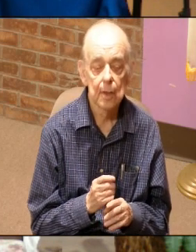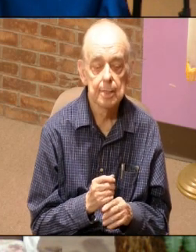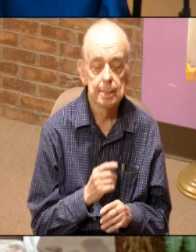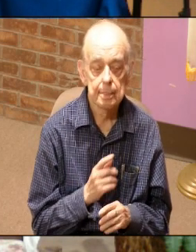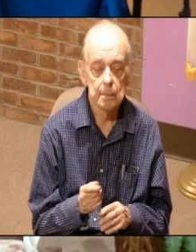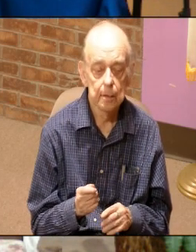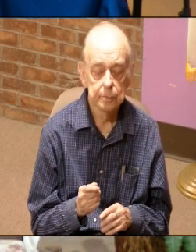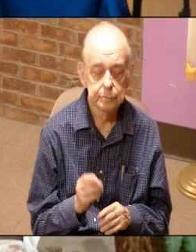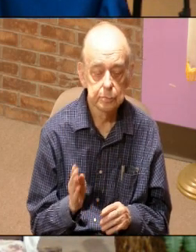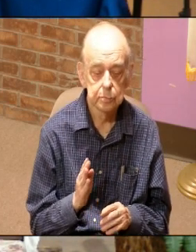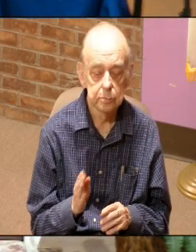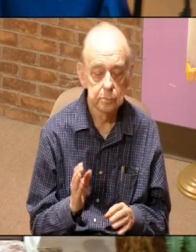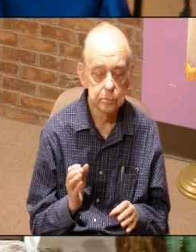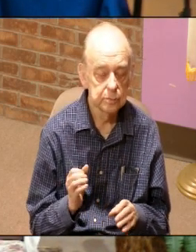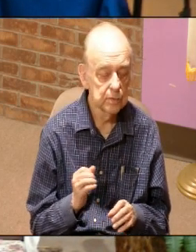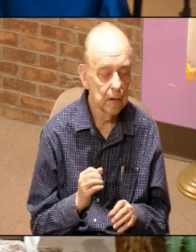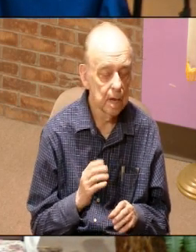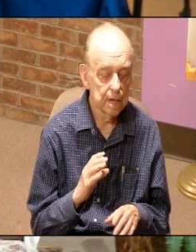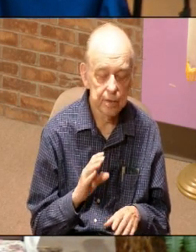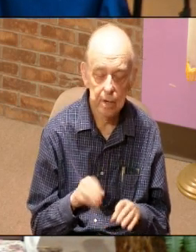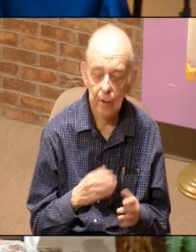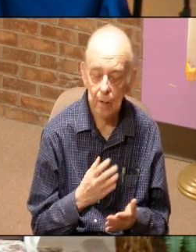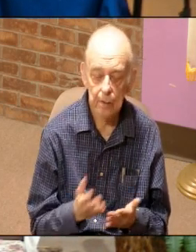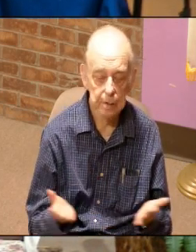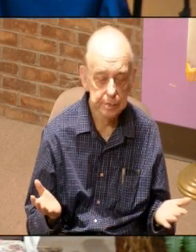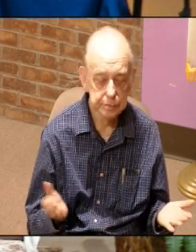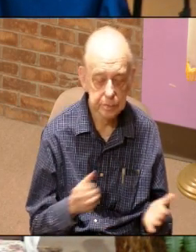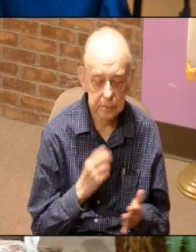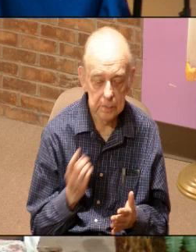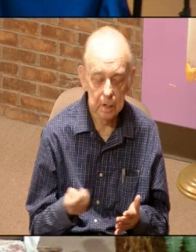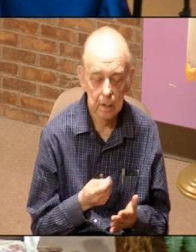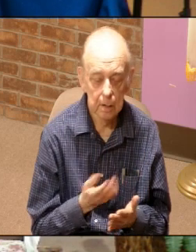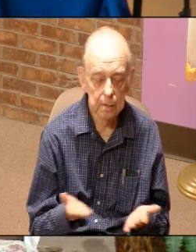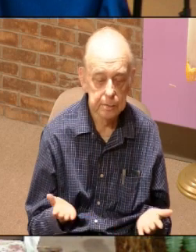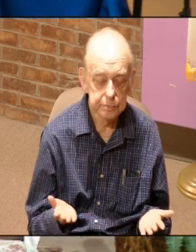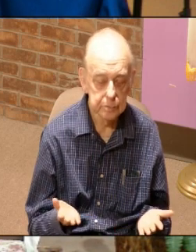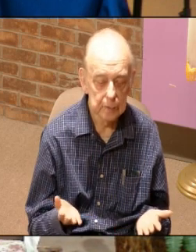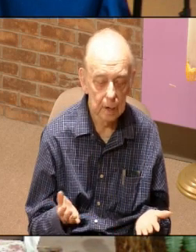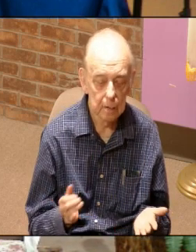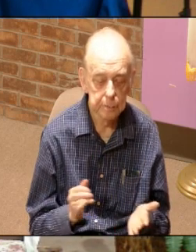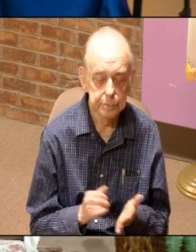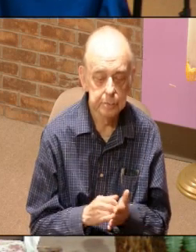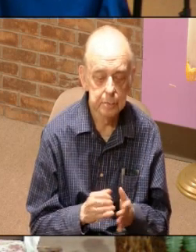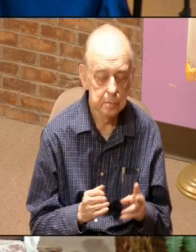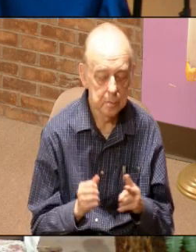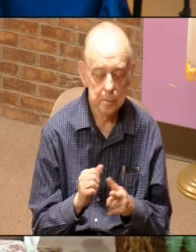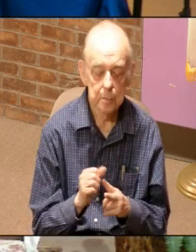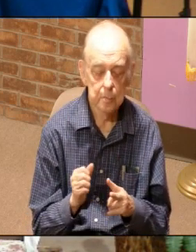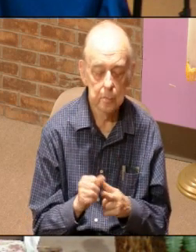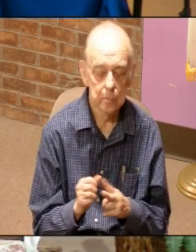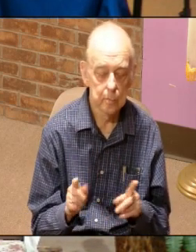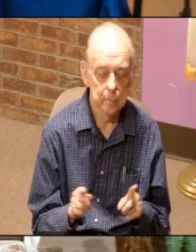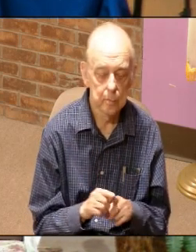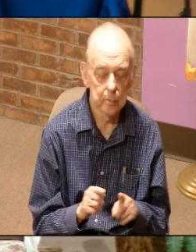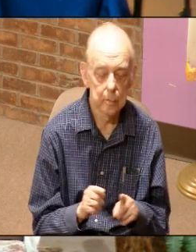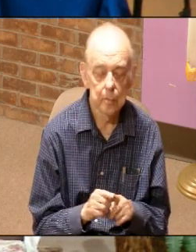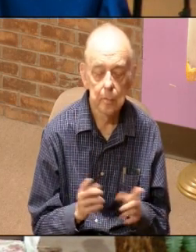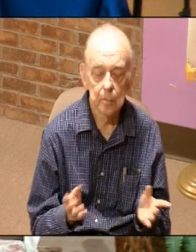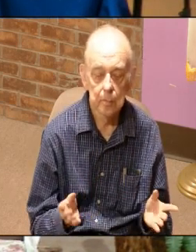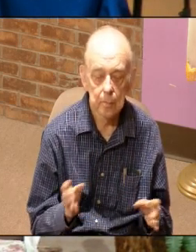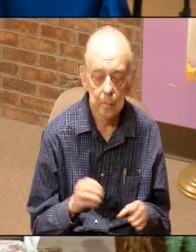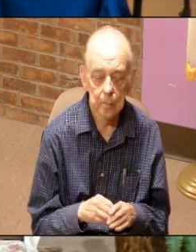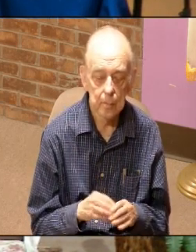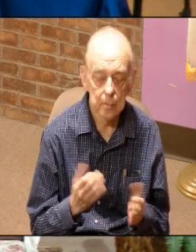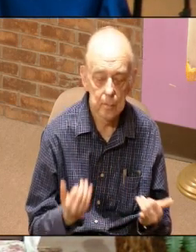But she's caught up in all of this. Not only is she caught up with the adultery, she's also caught up